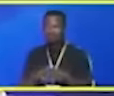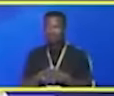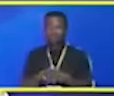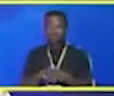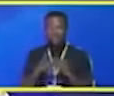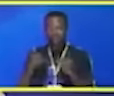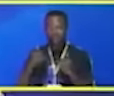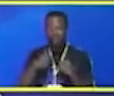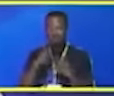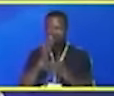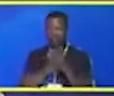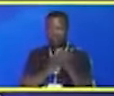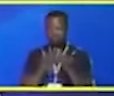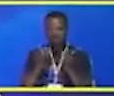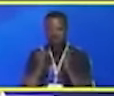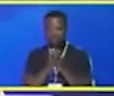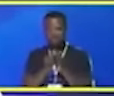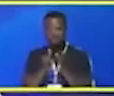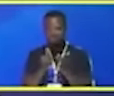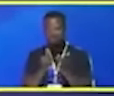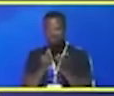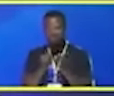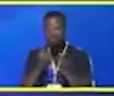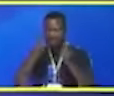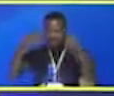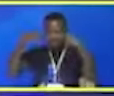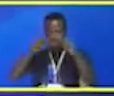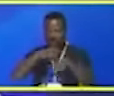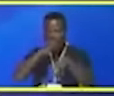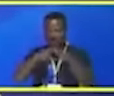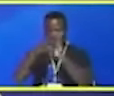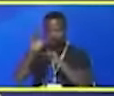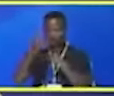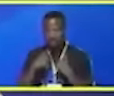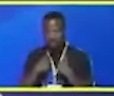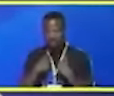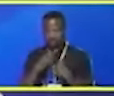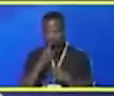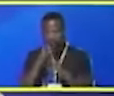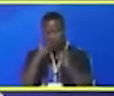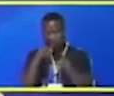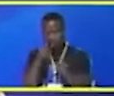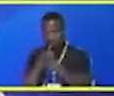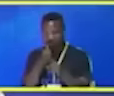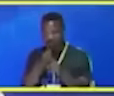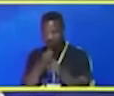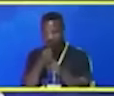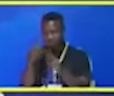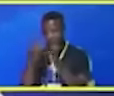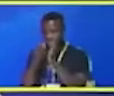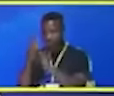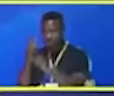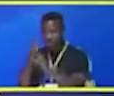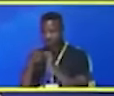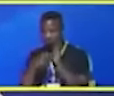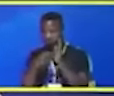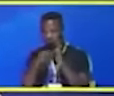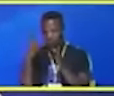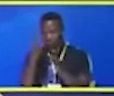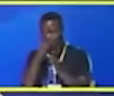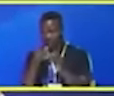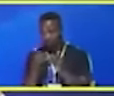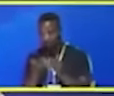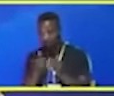There is something about the excellency of the nature of God. One person aside from Jesus who manifested that so